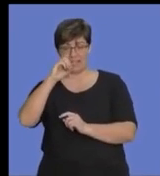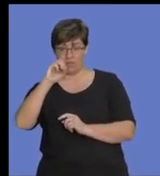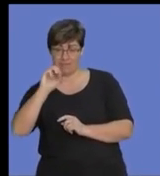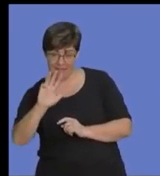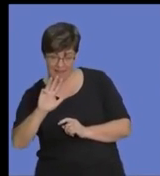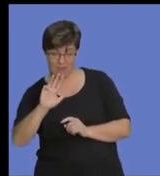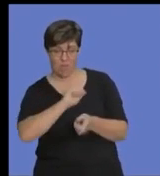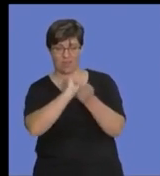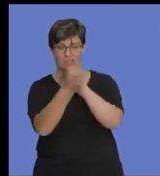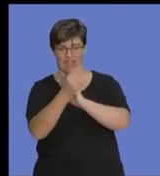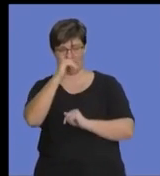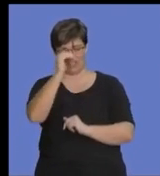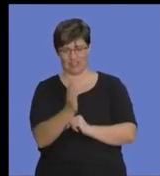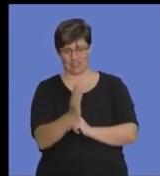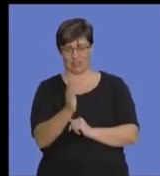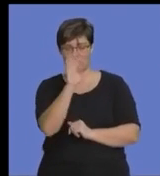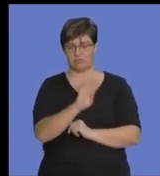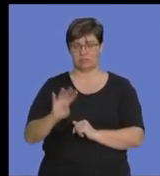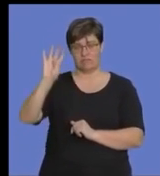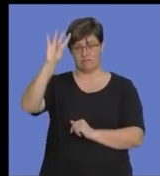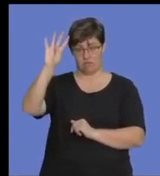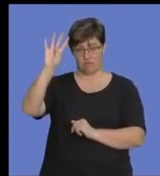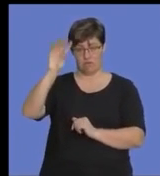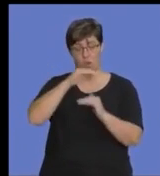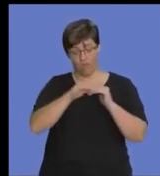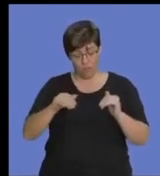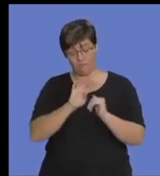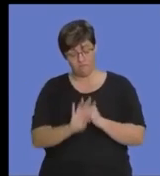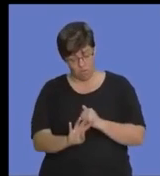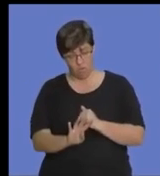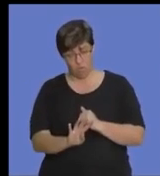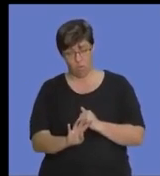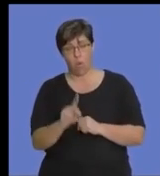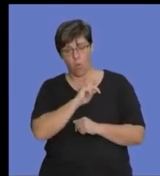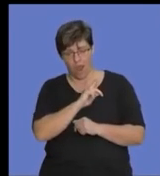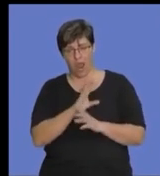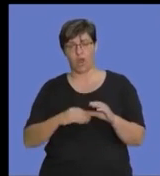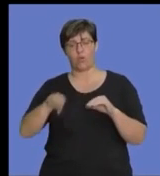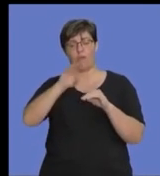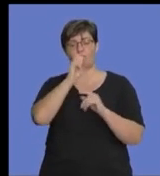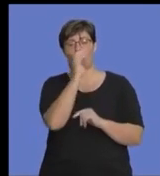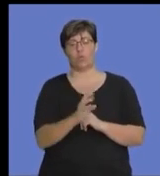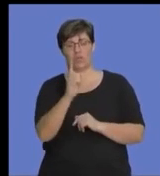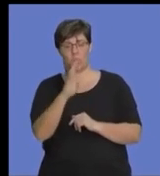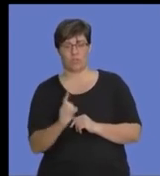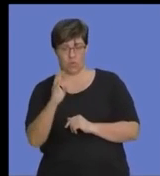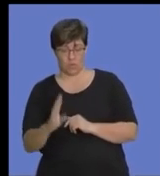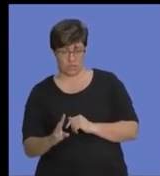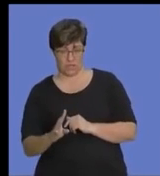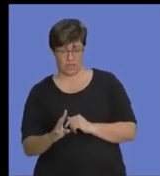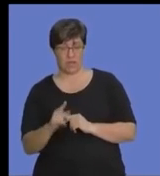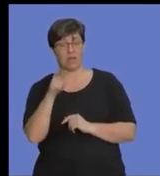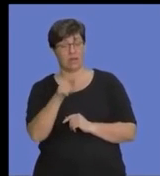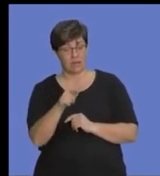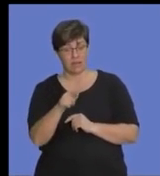is 0.09 over 4. Why? Because this is now compounded quarterly,